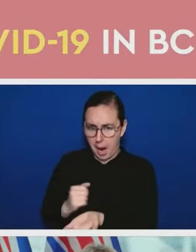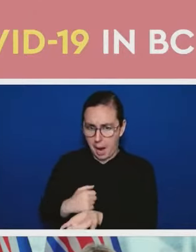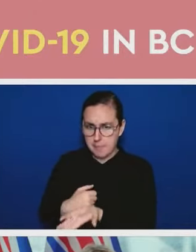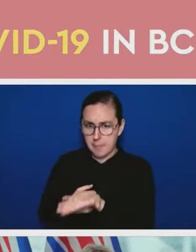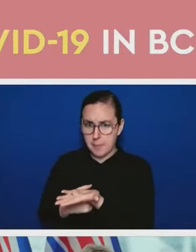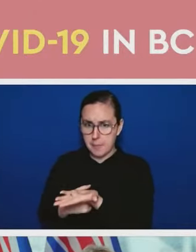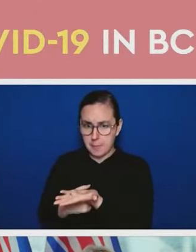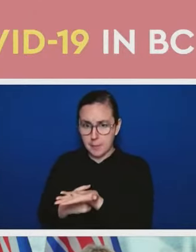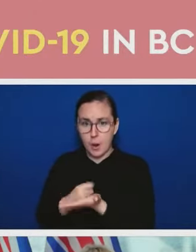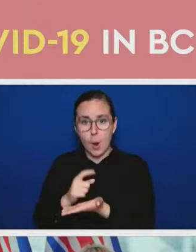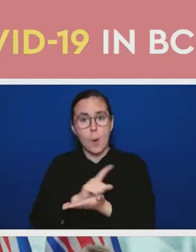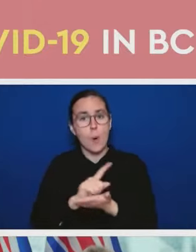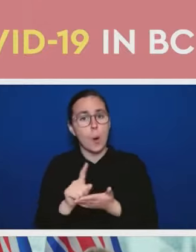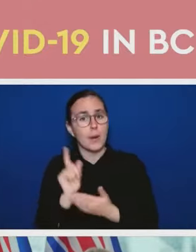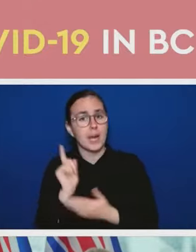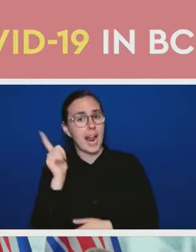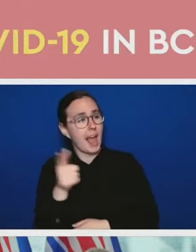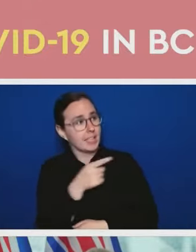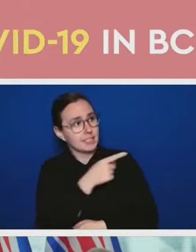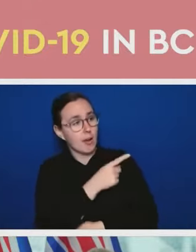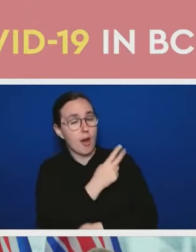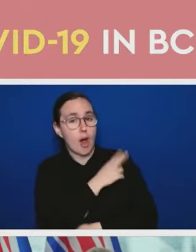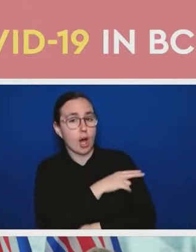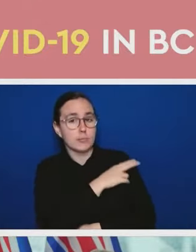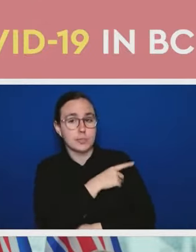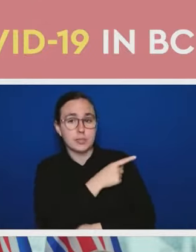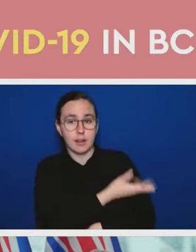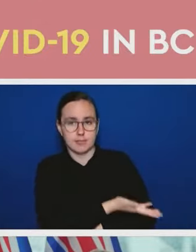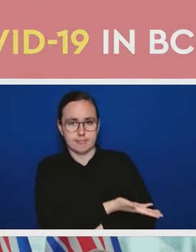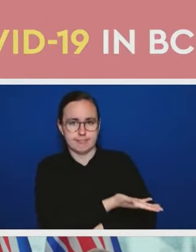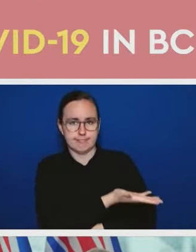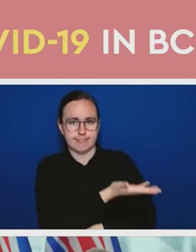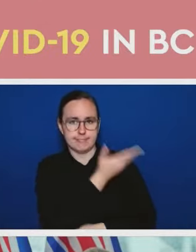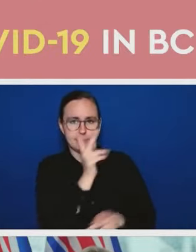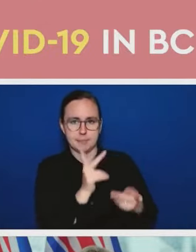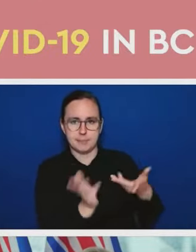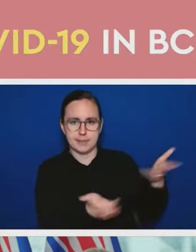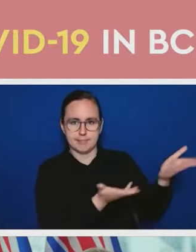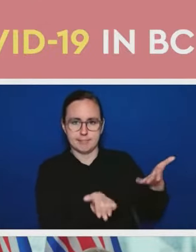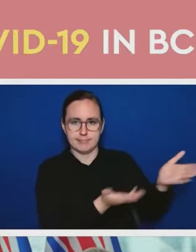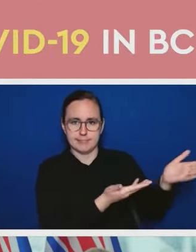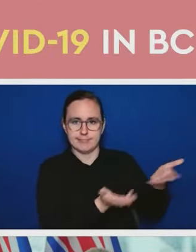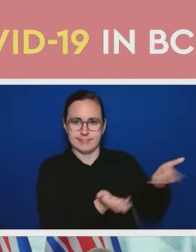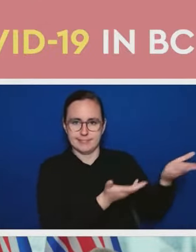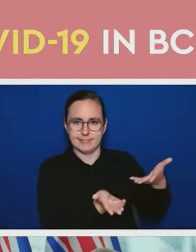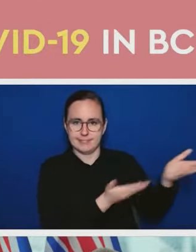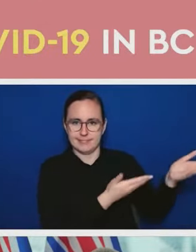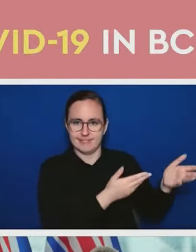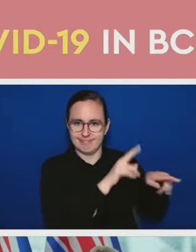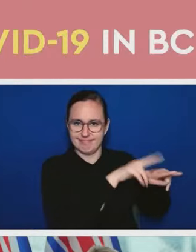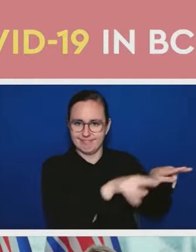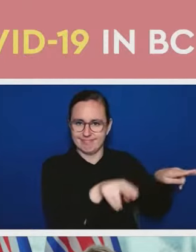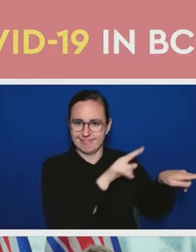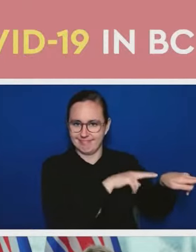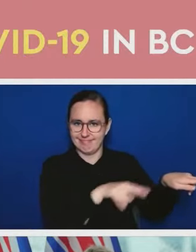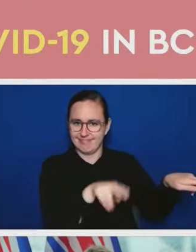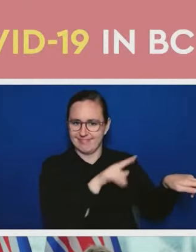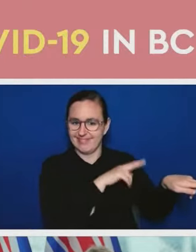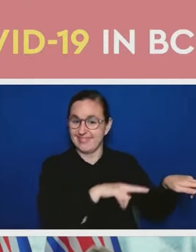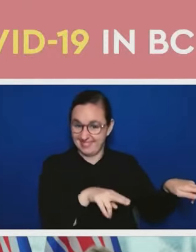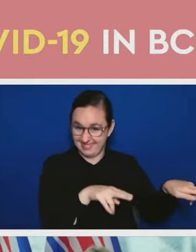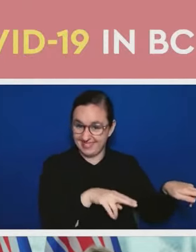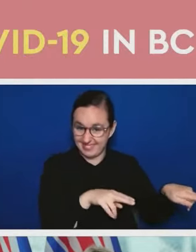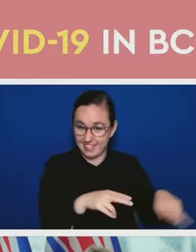understanding what the COVID climate is in our communities. So we are expanding to the island, where Comox, Victoria,